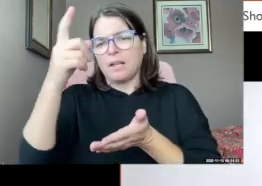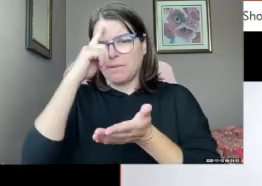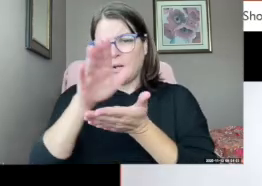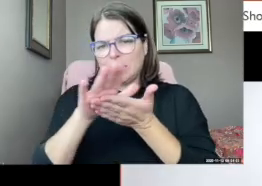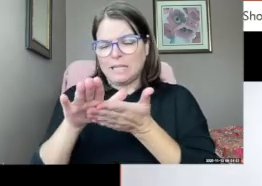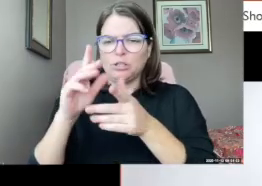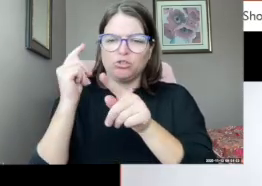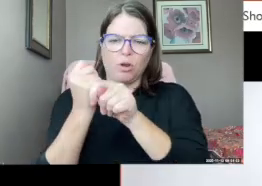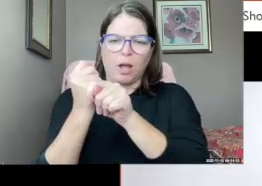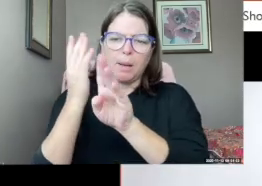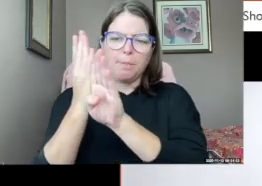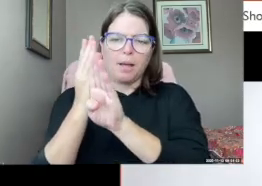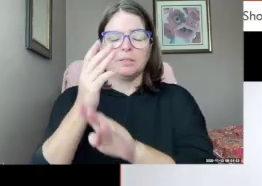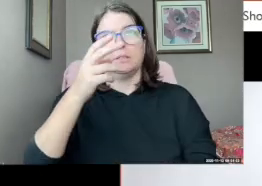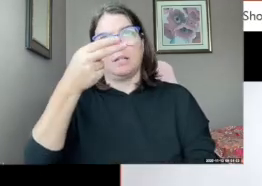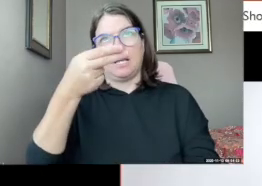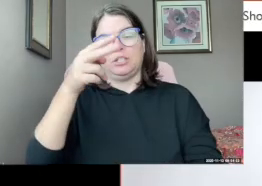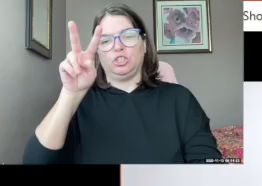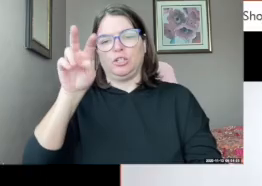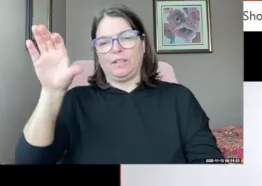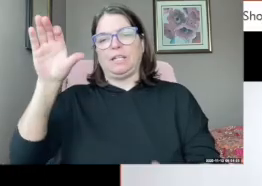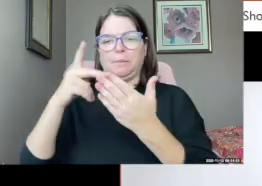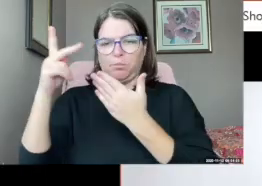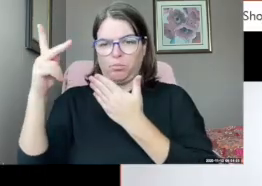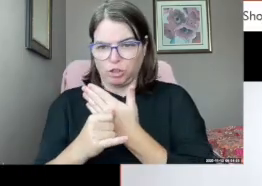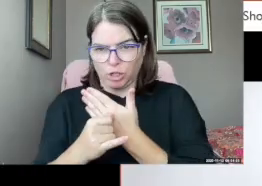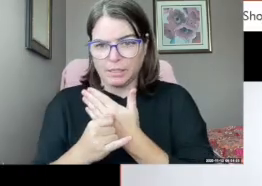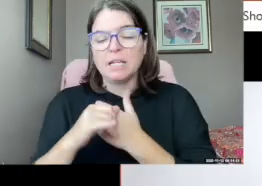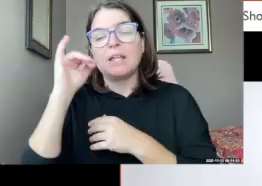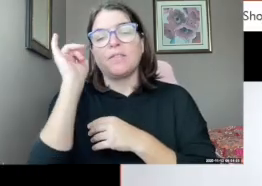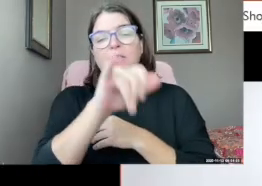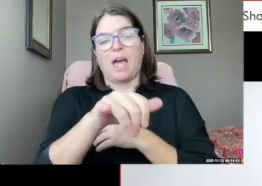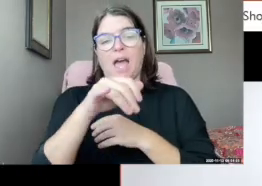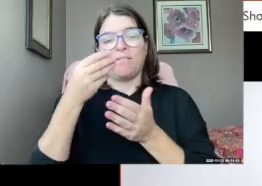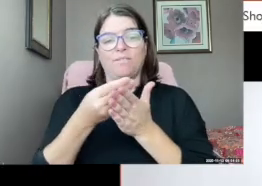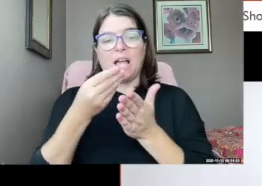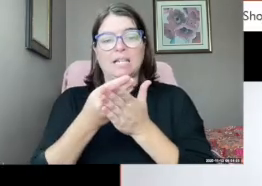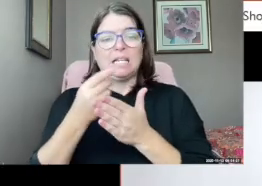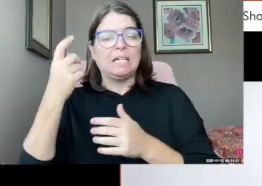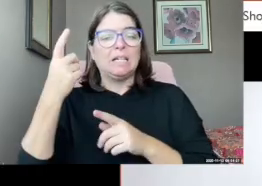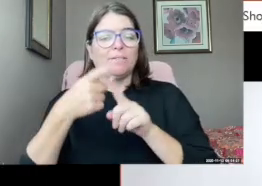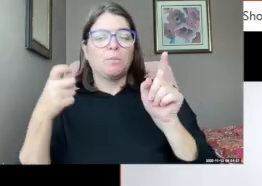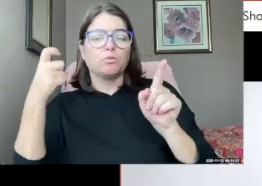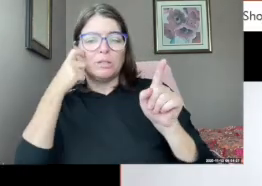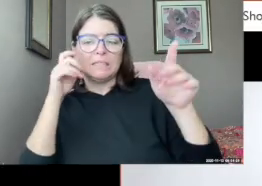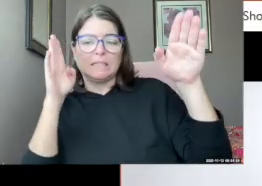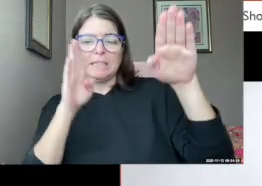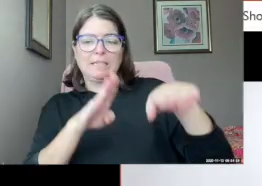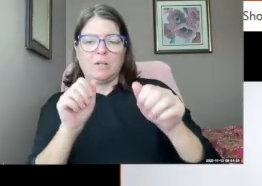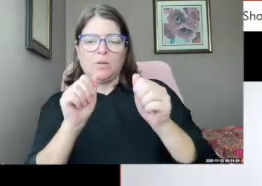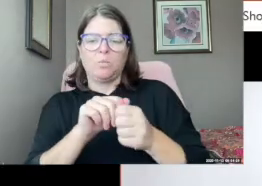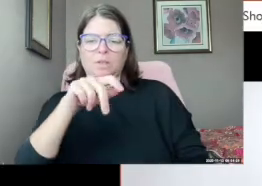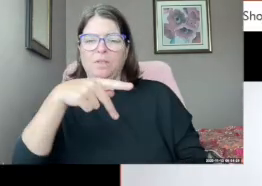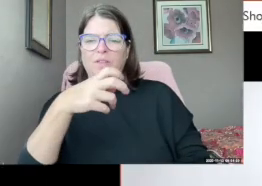Truck and Bus Voucher, or HVIP project. This funding was made available from recent settlement with